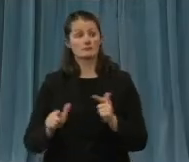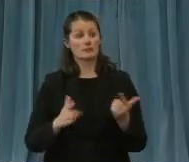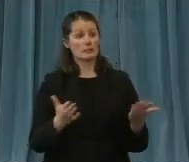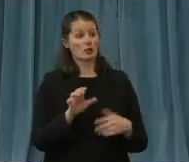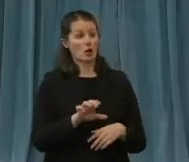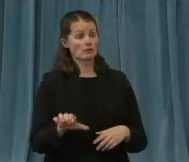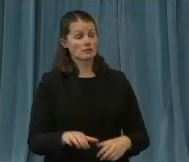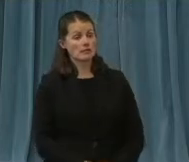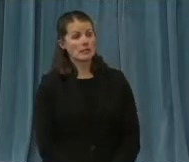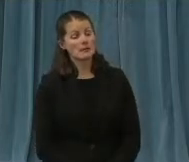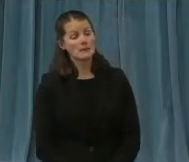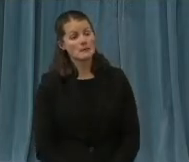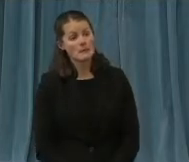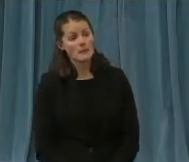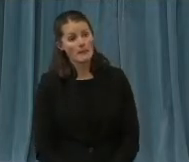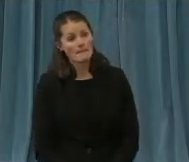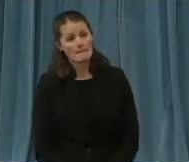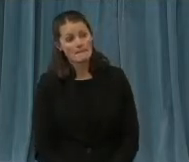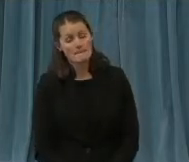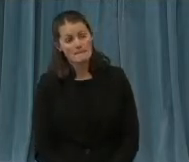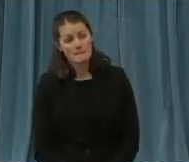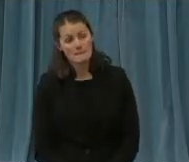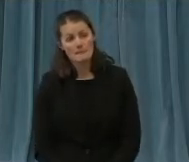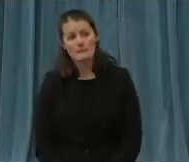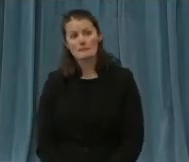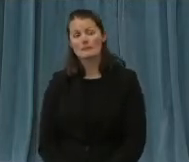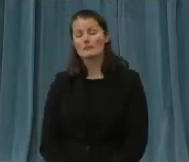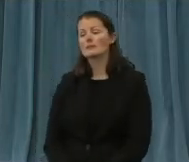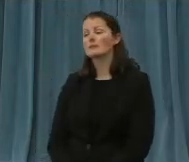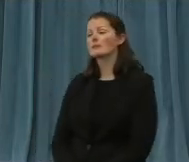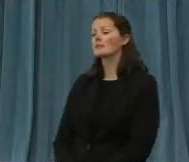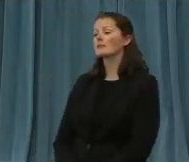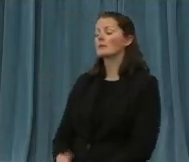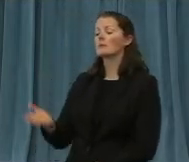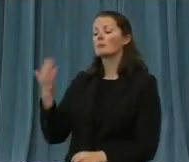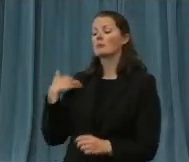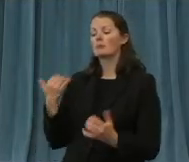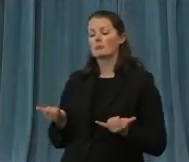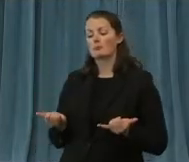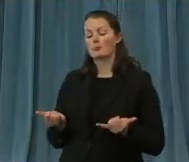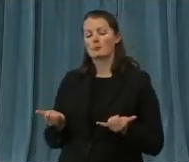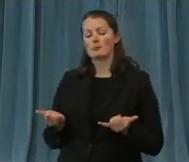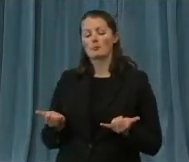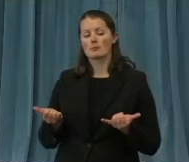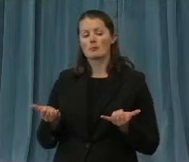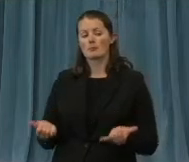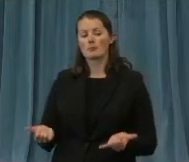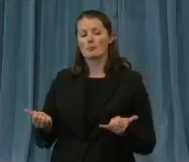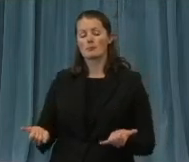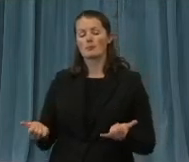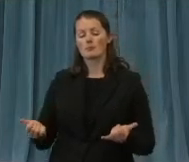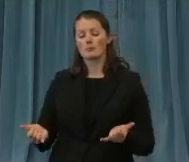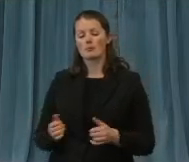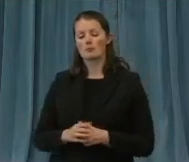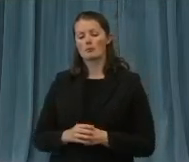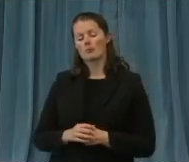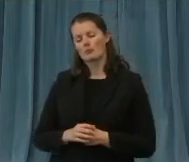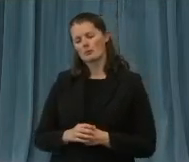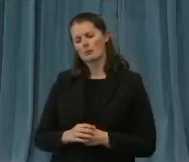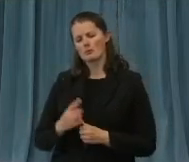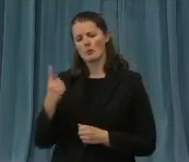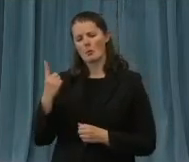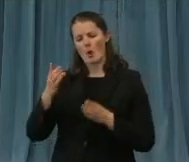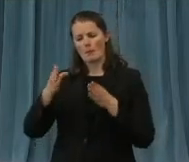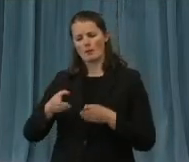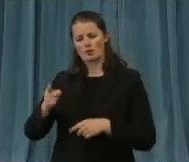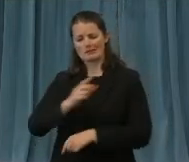Hey, Governor. Colton. So earlier today, the SEIU 1107 down in Sunrise Hospital said it was there was an official there who said it was